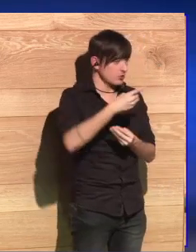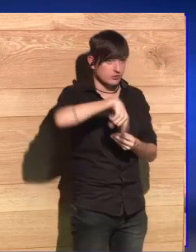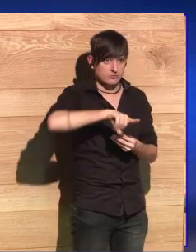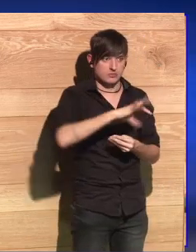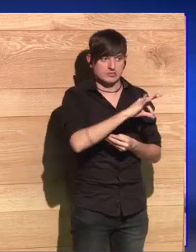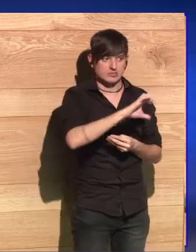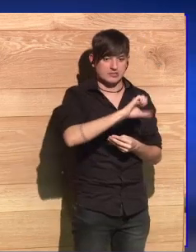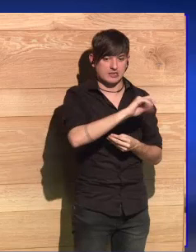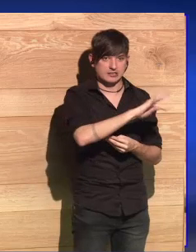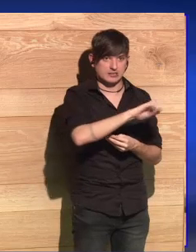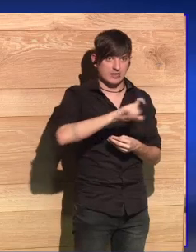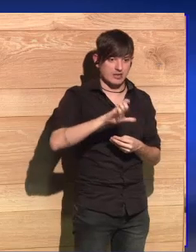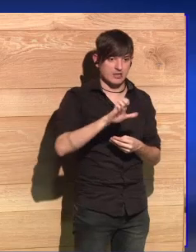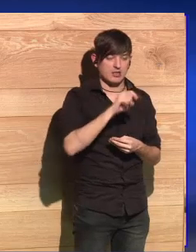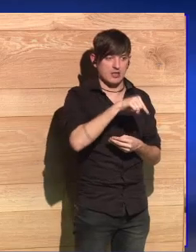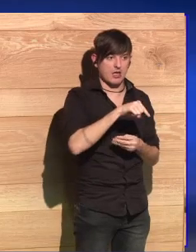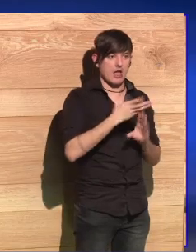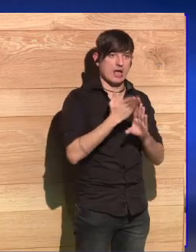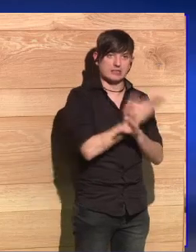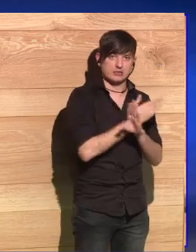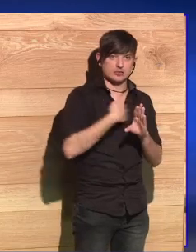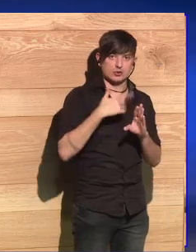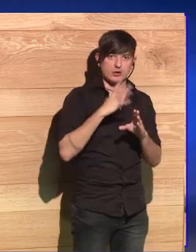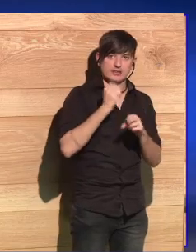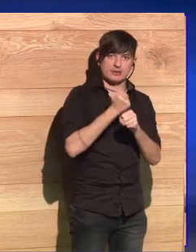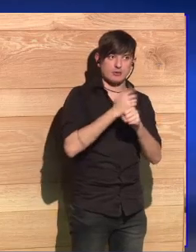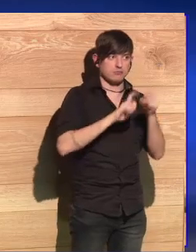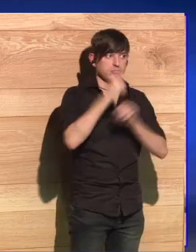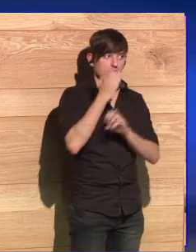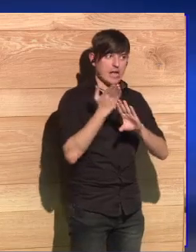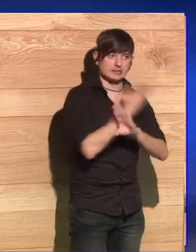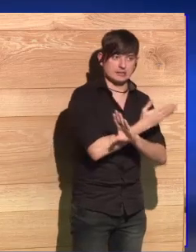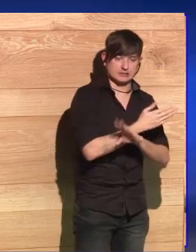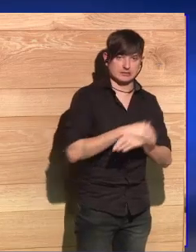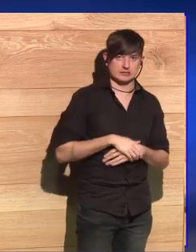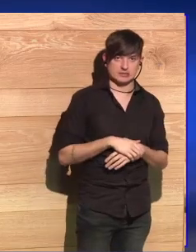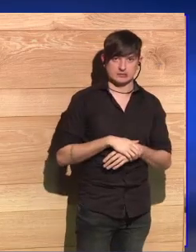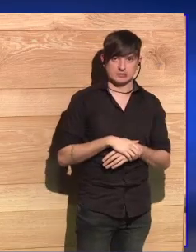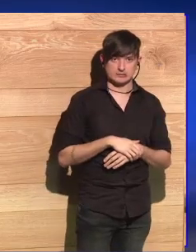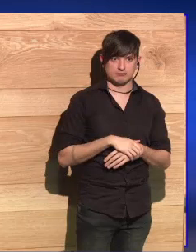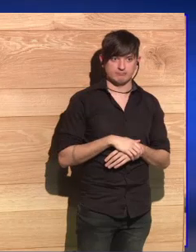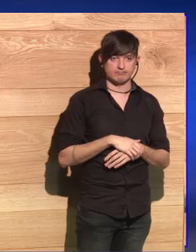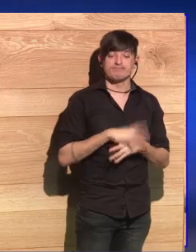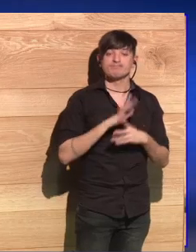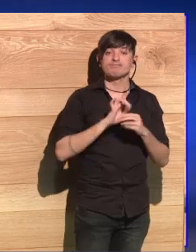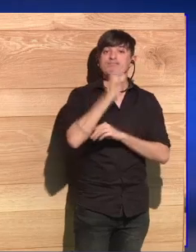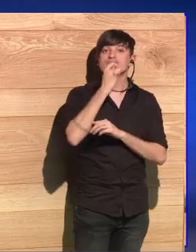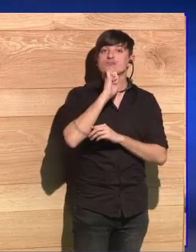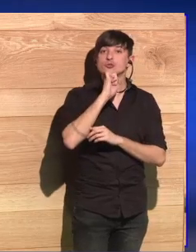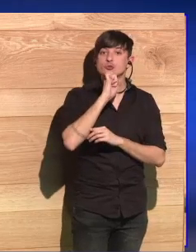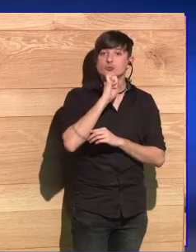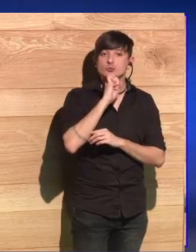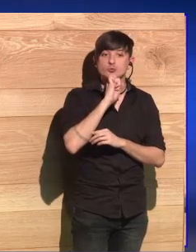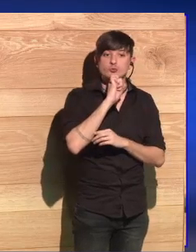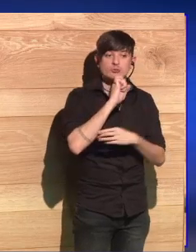finally landed a job by mail, by answering a mail ad for help in Yellowstone Park. But